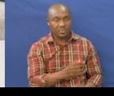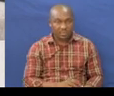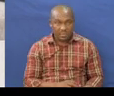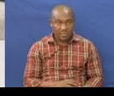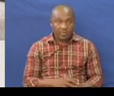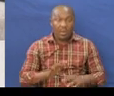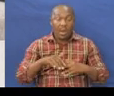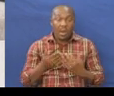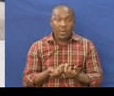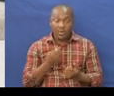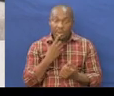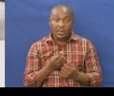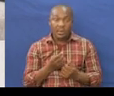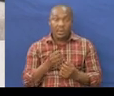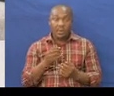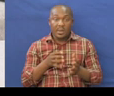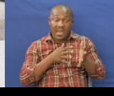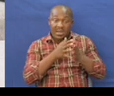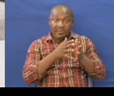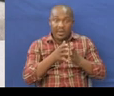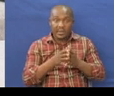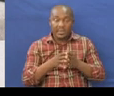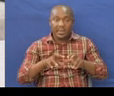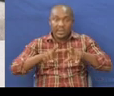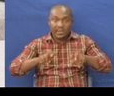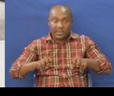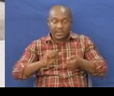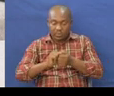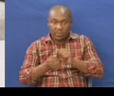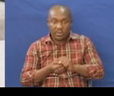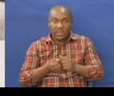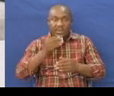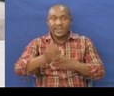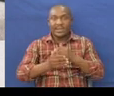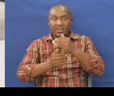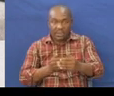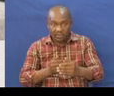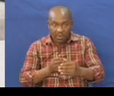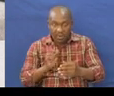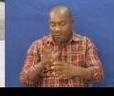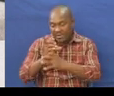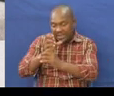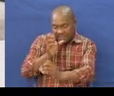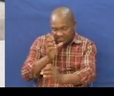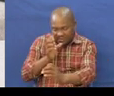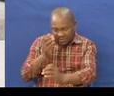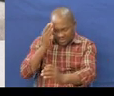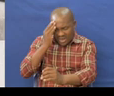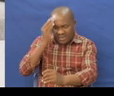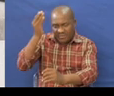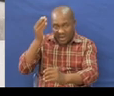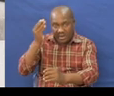say defining the research problem is the step that drives the scientific process. It is the foundation of research